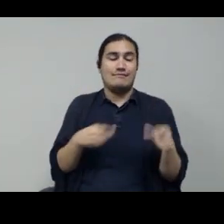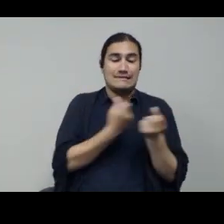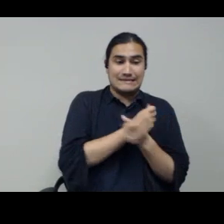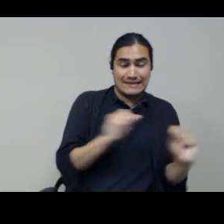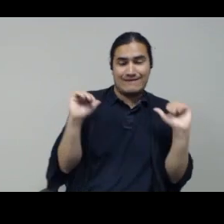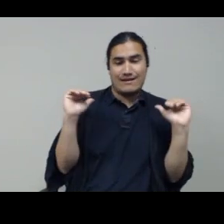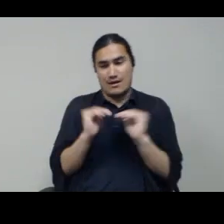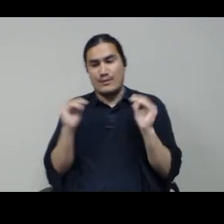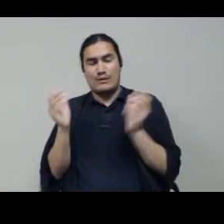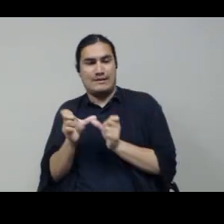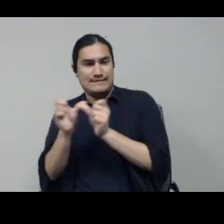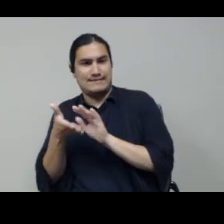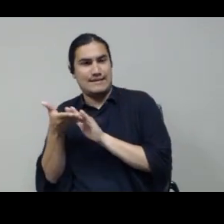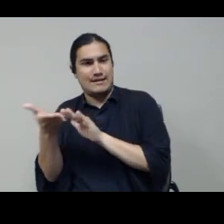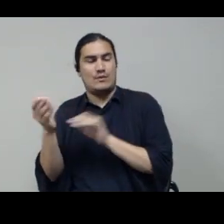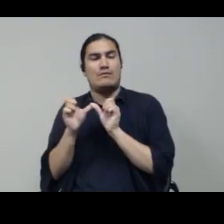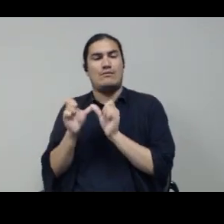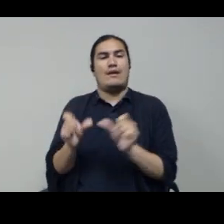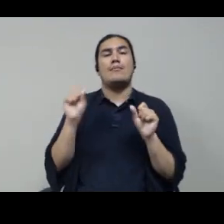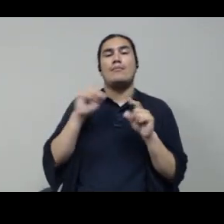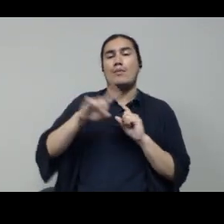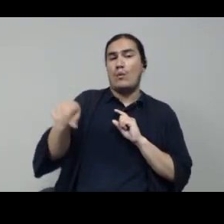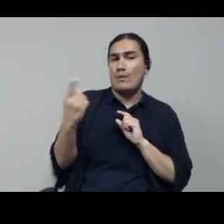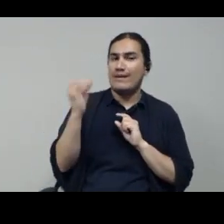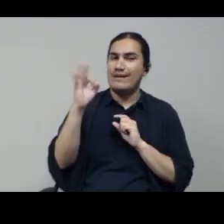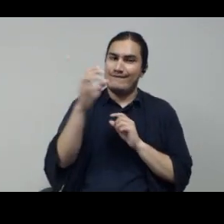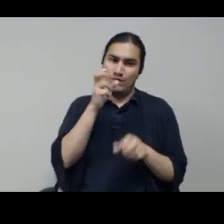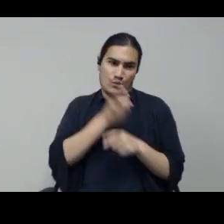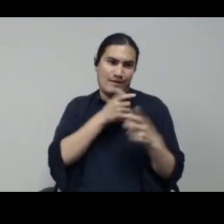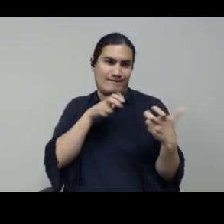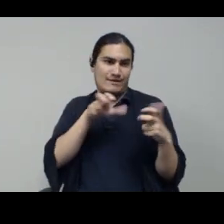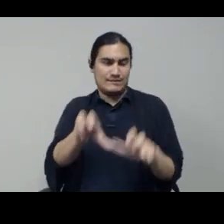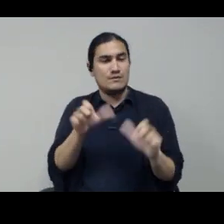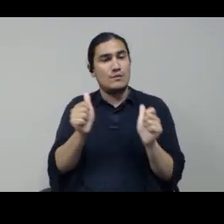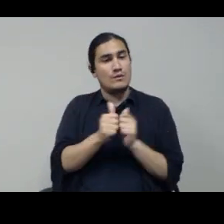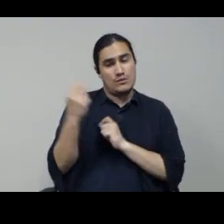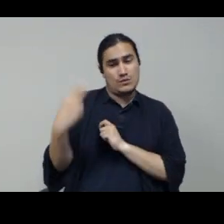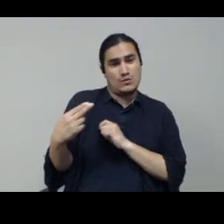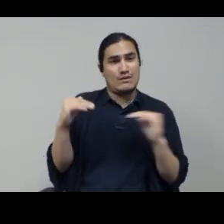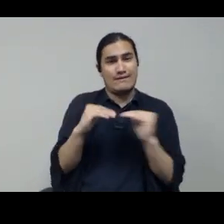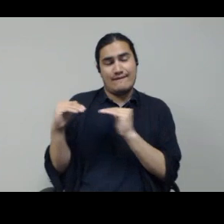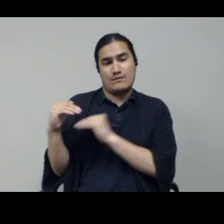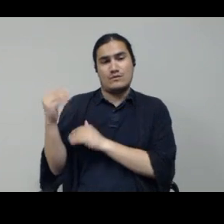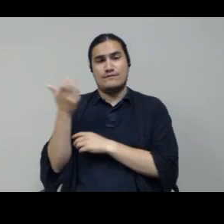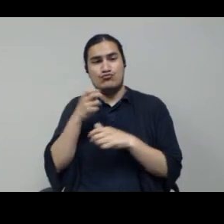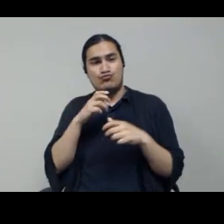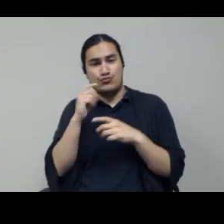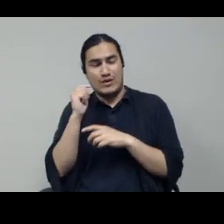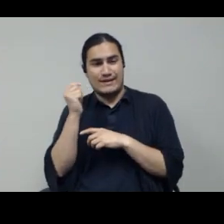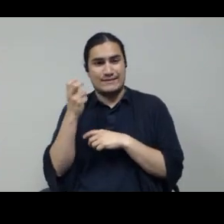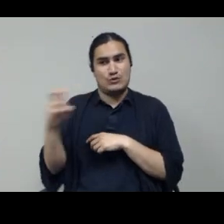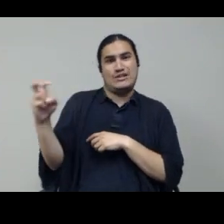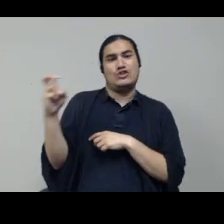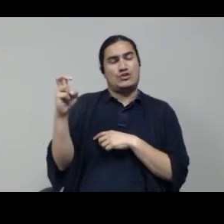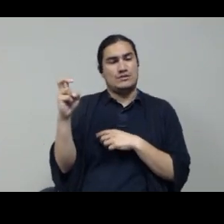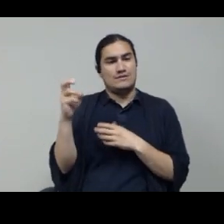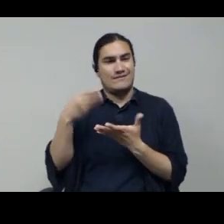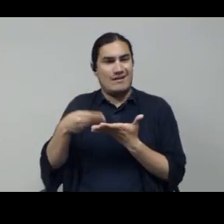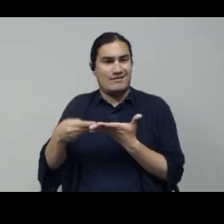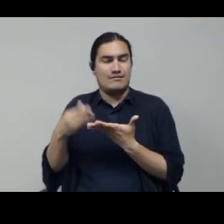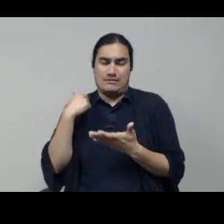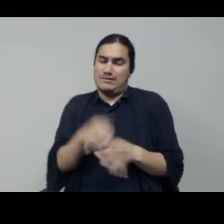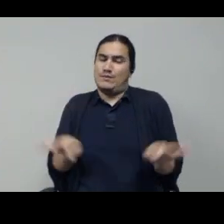and sustainable, but only if they are the right investments. With historic levels of transportation funding coming our way, it is critical that